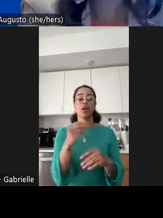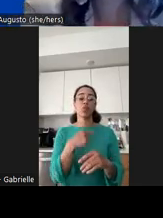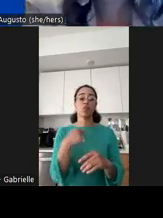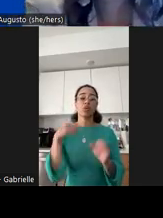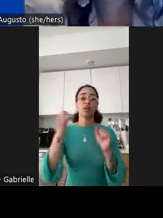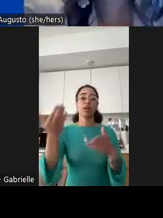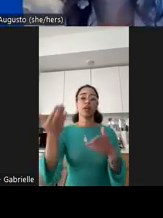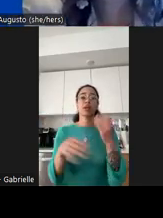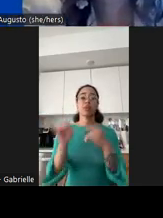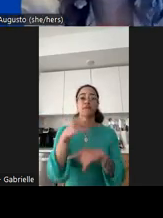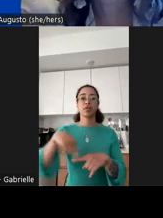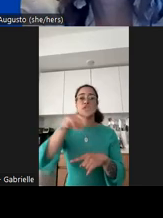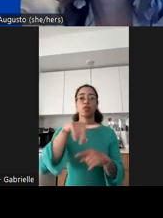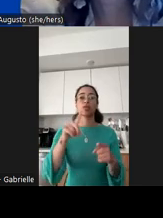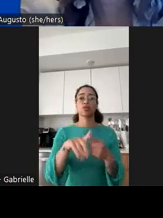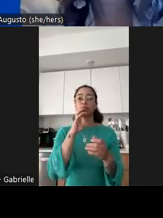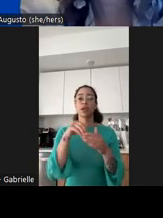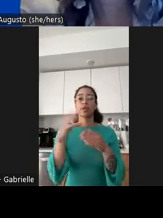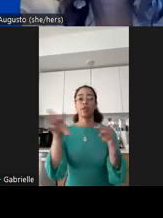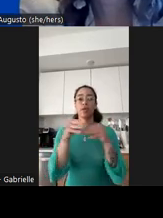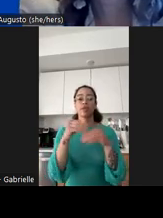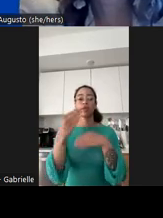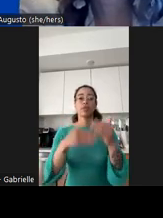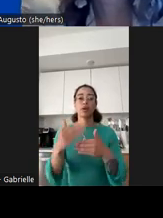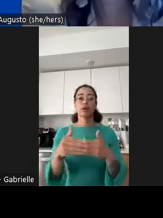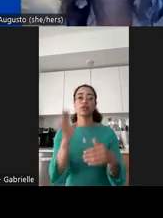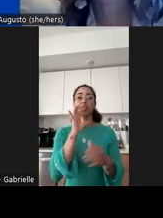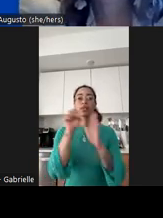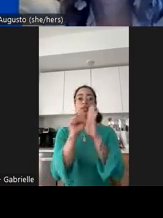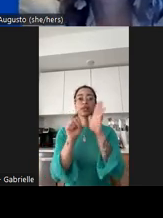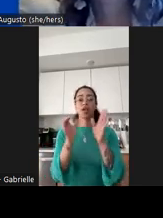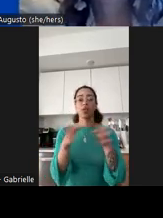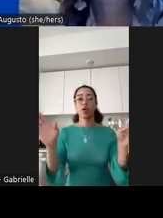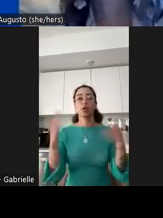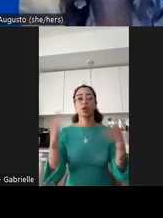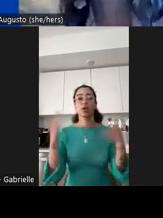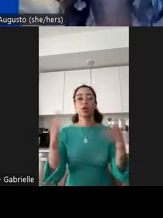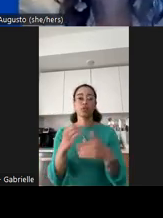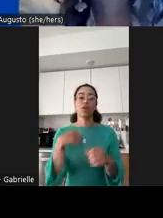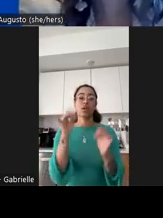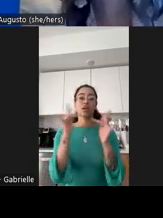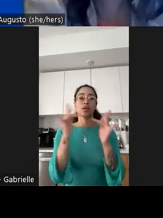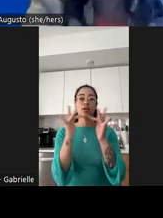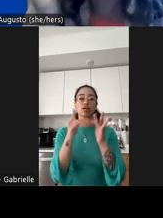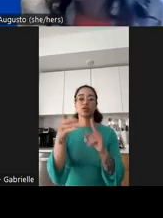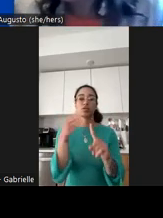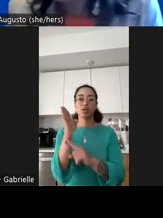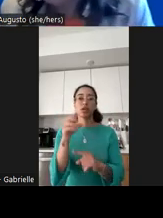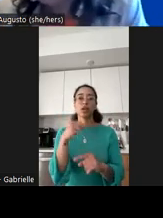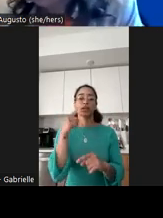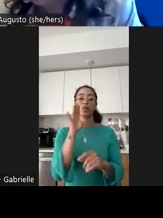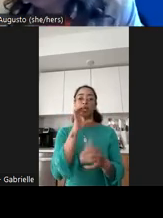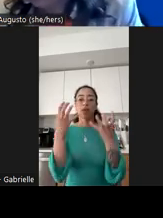It's going to be a wide-ranging stakeholder process. So Marina, I could contact you directly, and I think you're going to be heavily involved in that